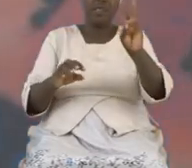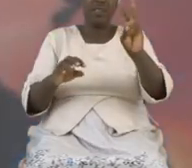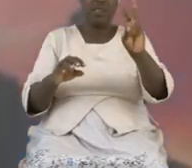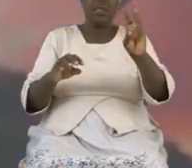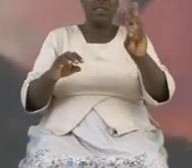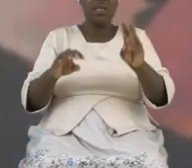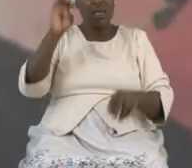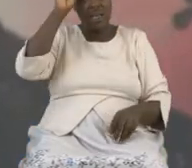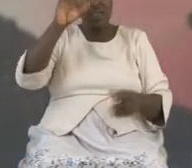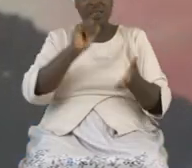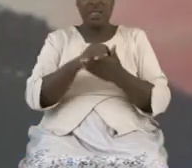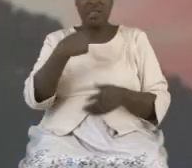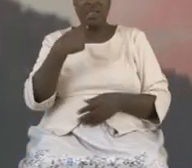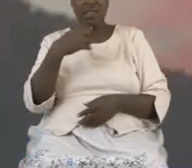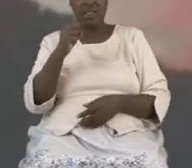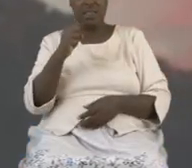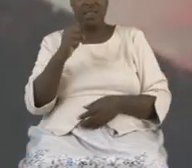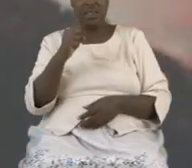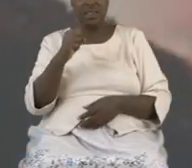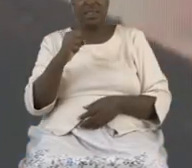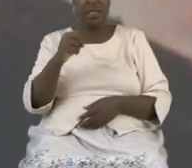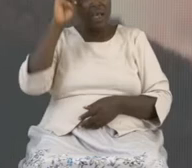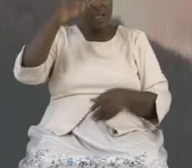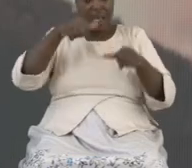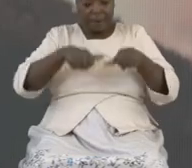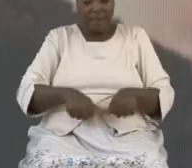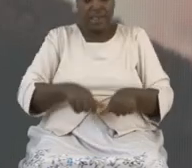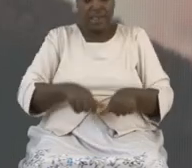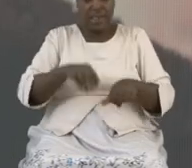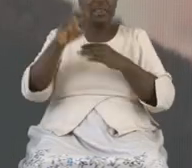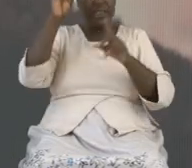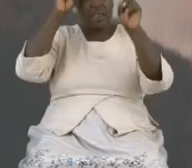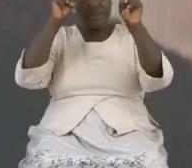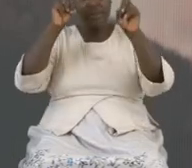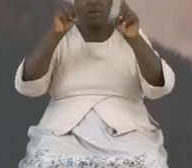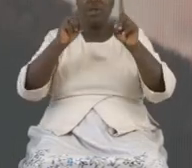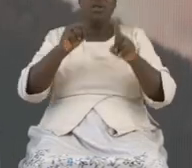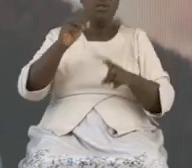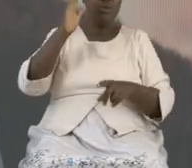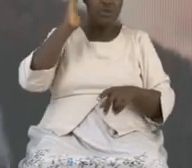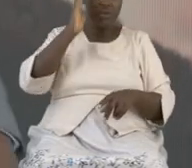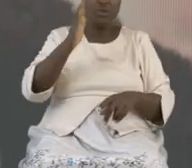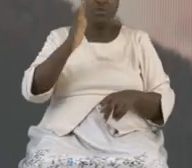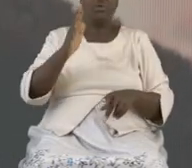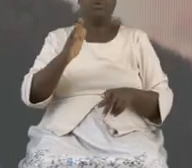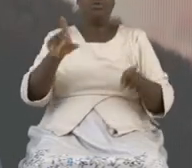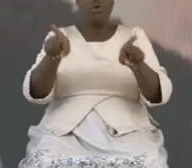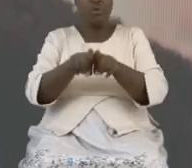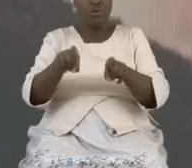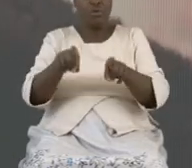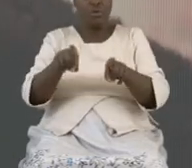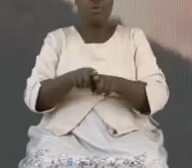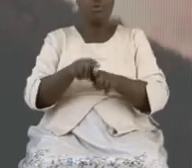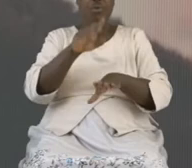says he abideth in him ought himself also so to walk,